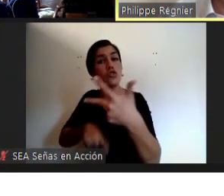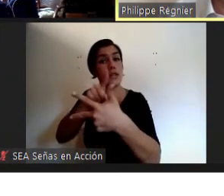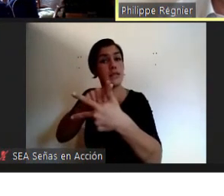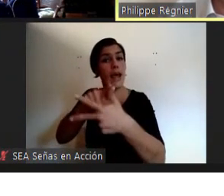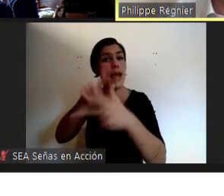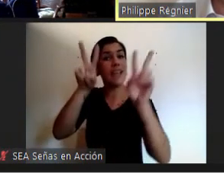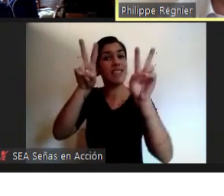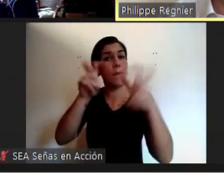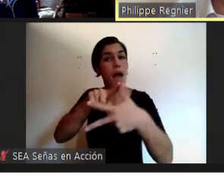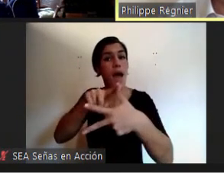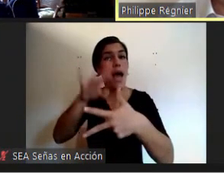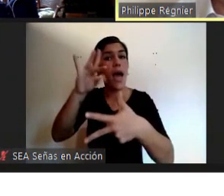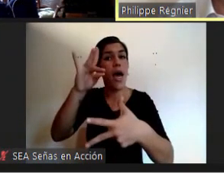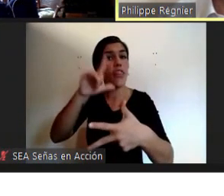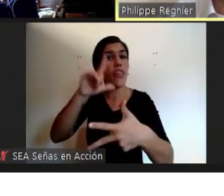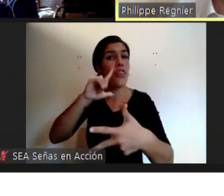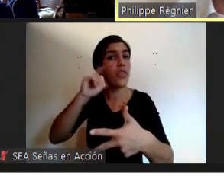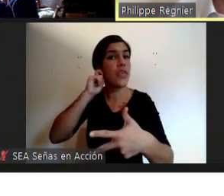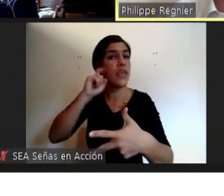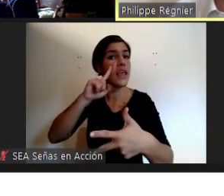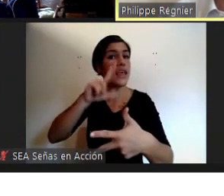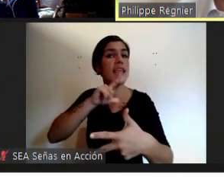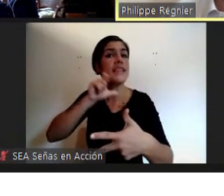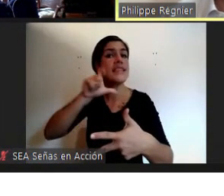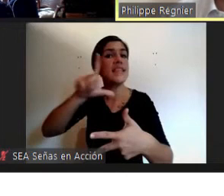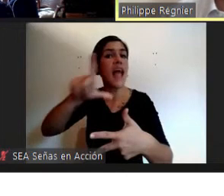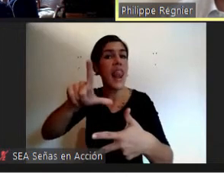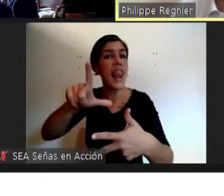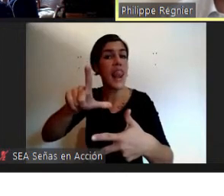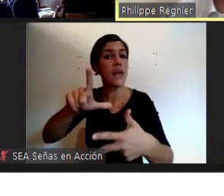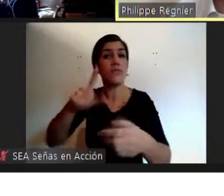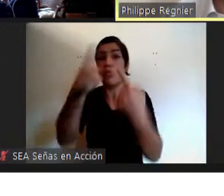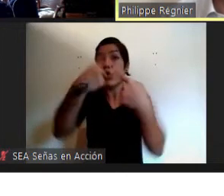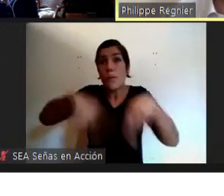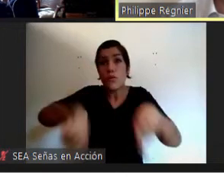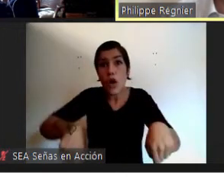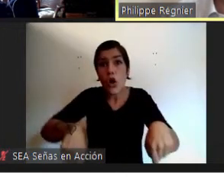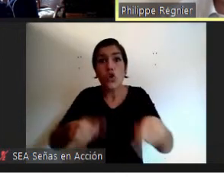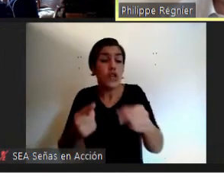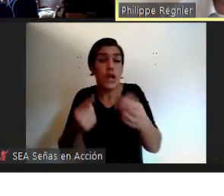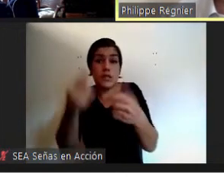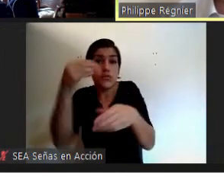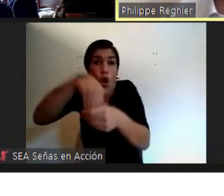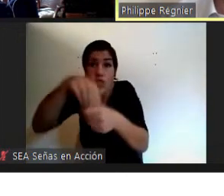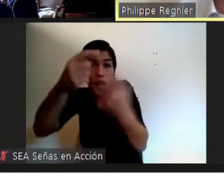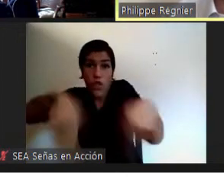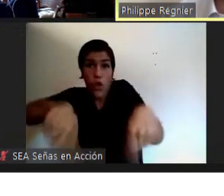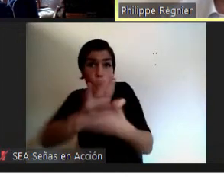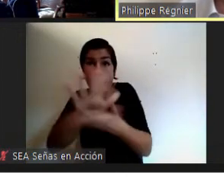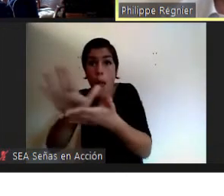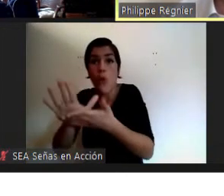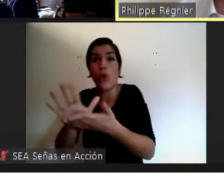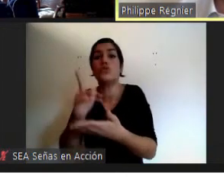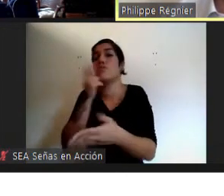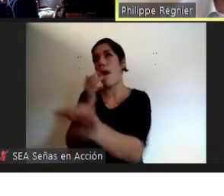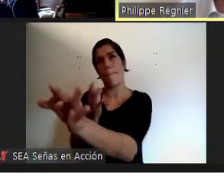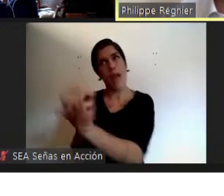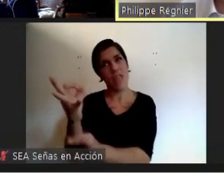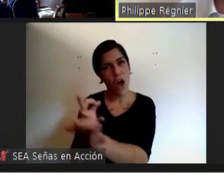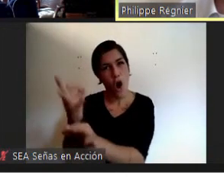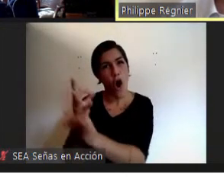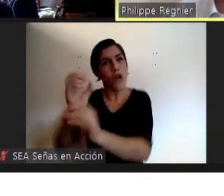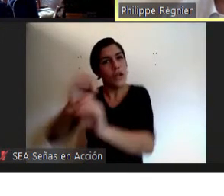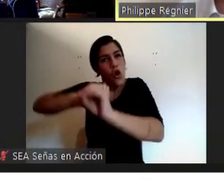how to develop more content from a pedagogical perspective in order to enable at the